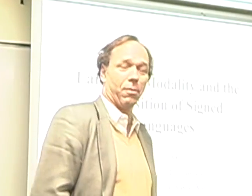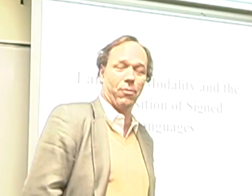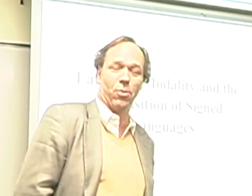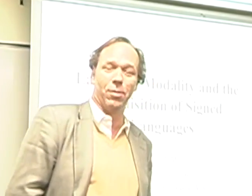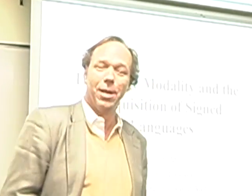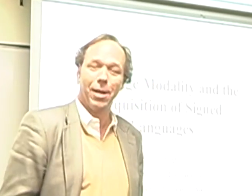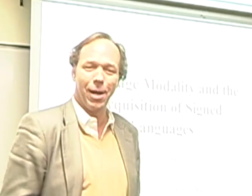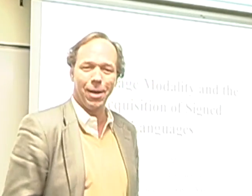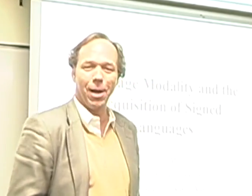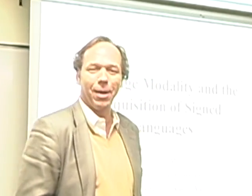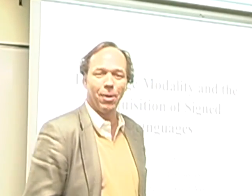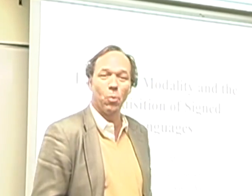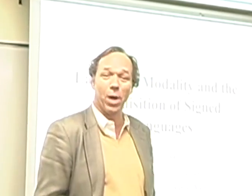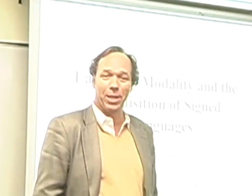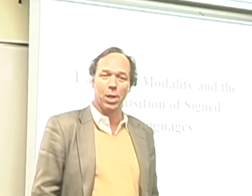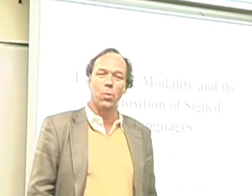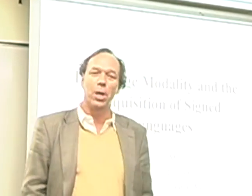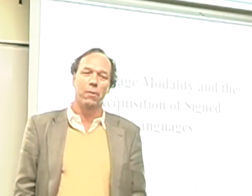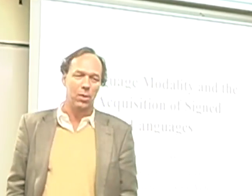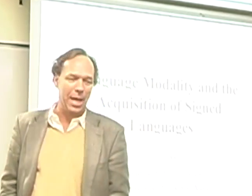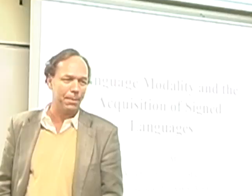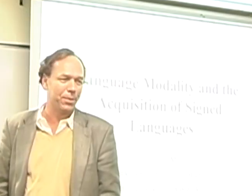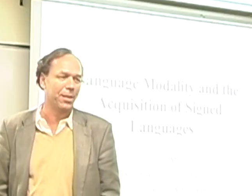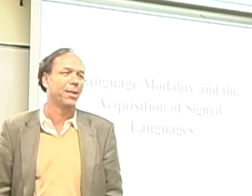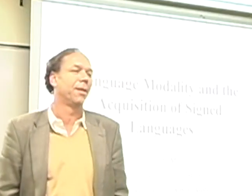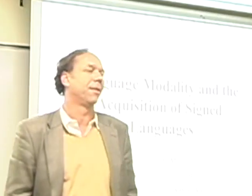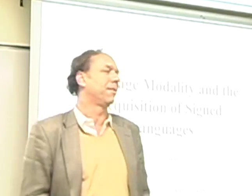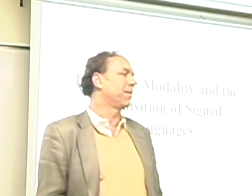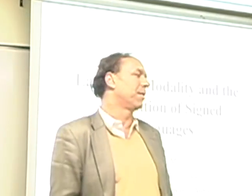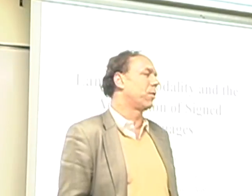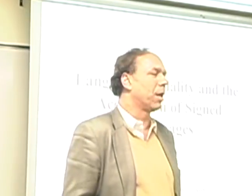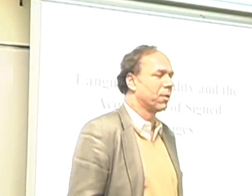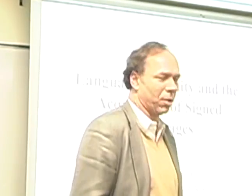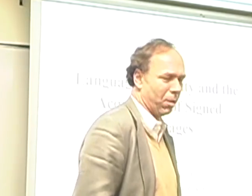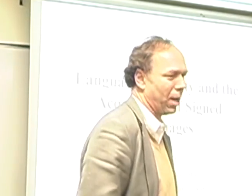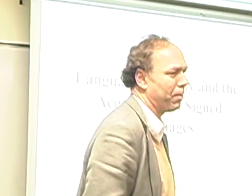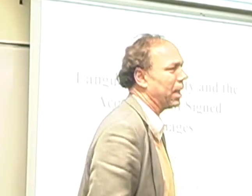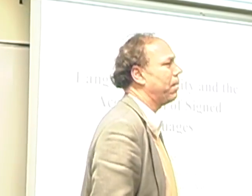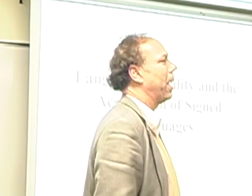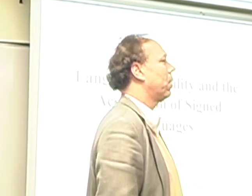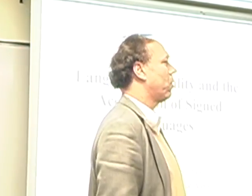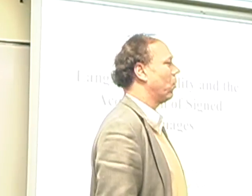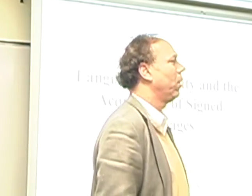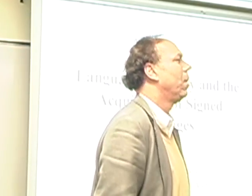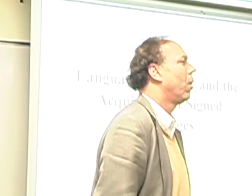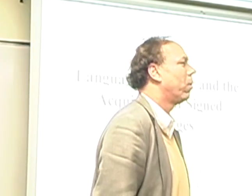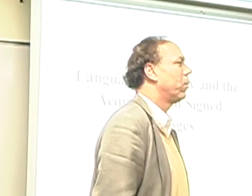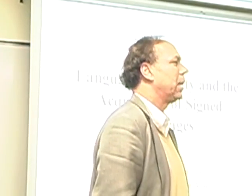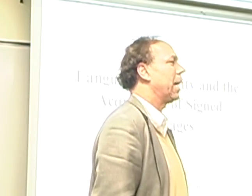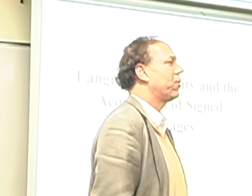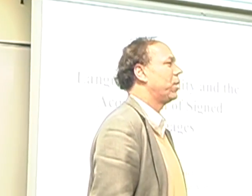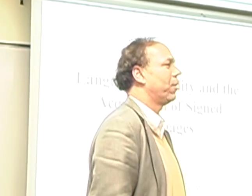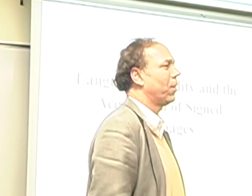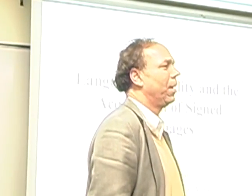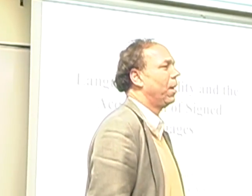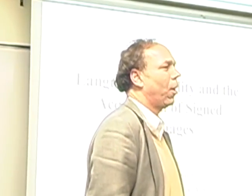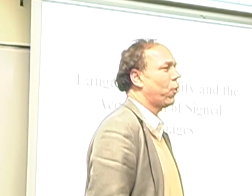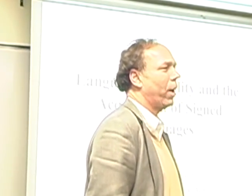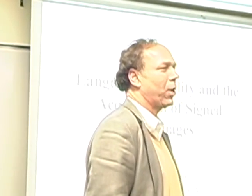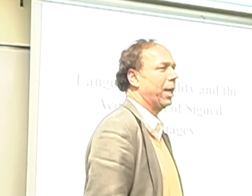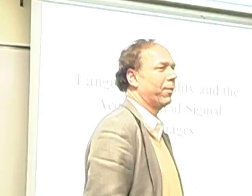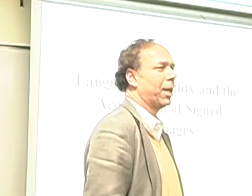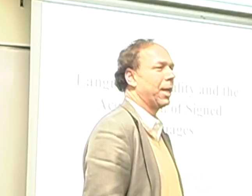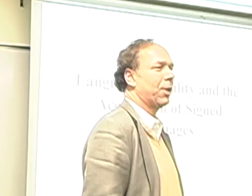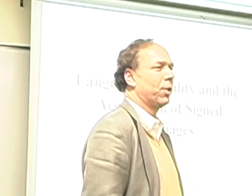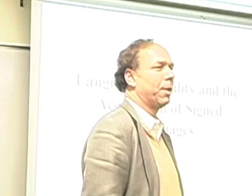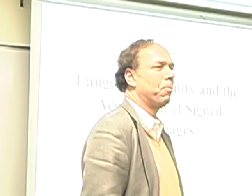of Texas for 1 year. We overlapped and got to know Amari Parizeau over the last years. I also